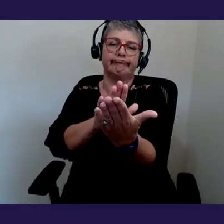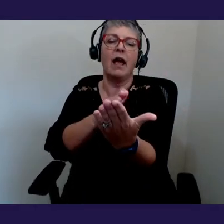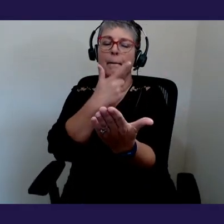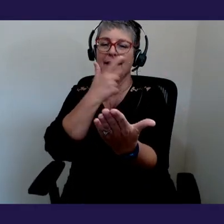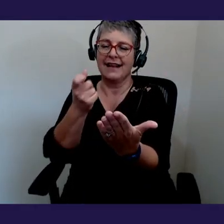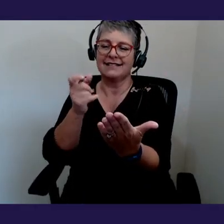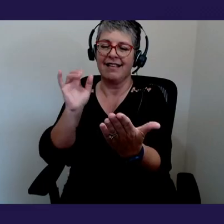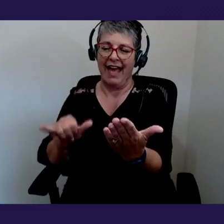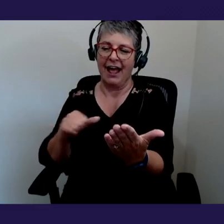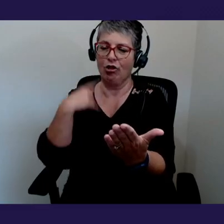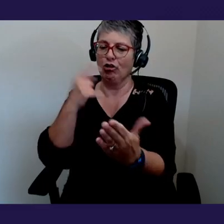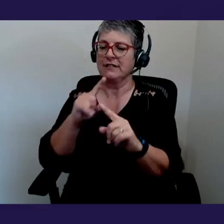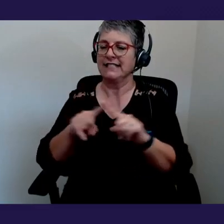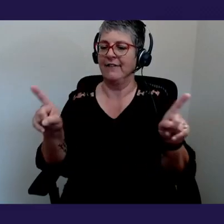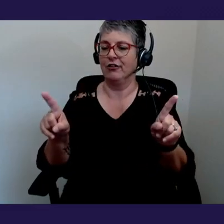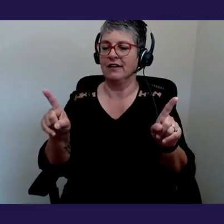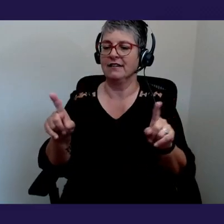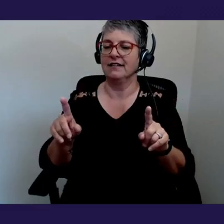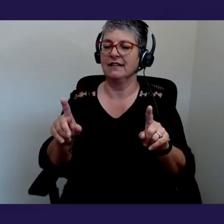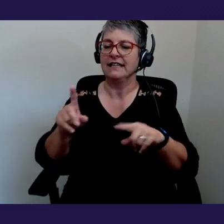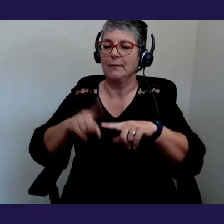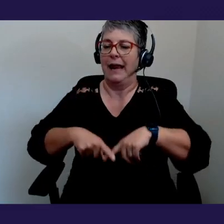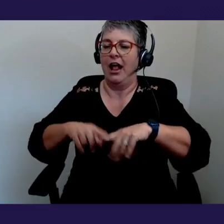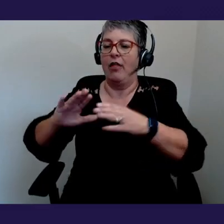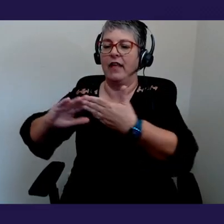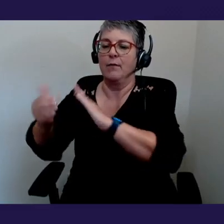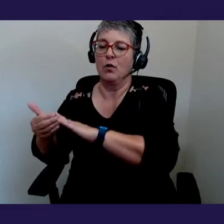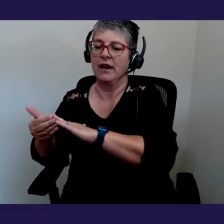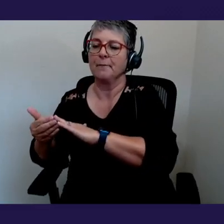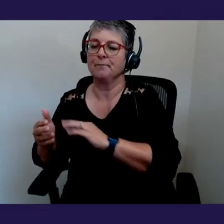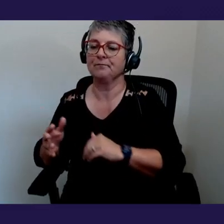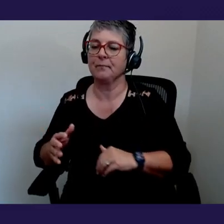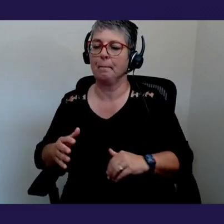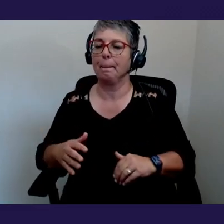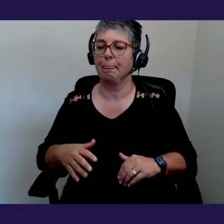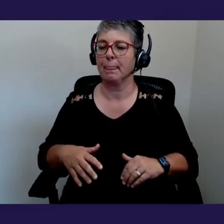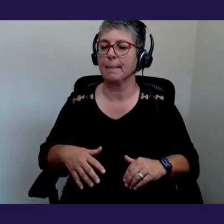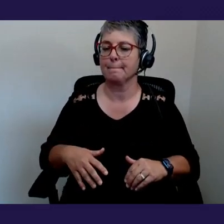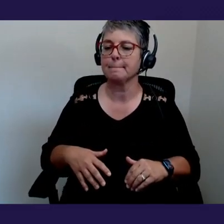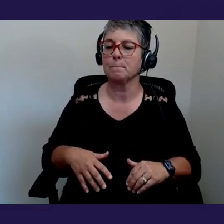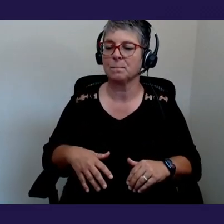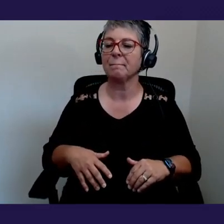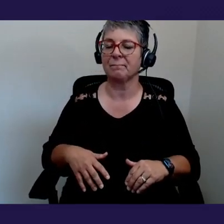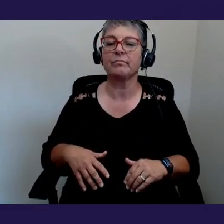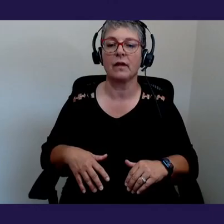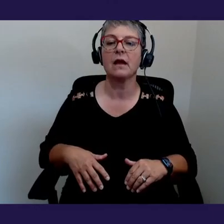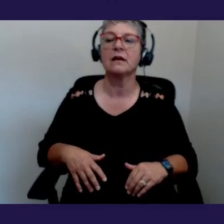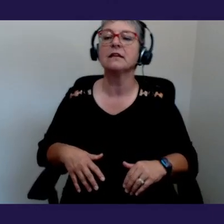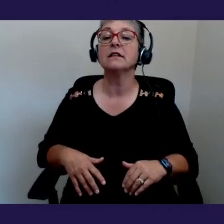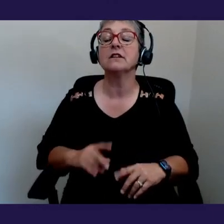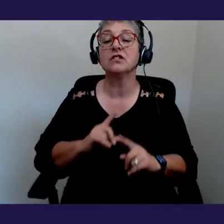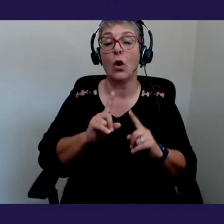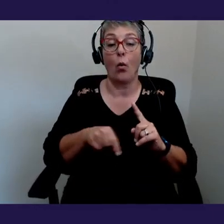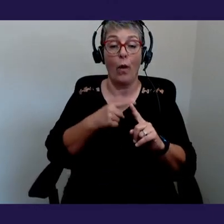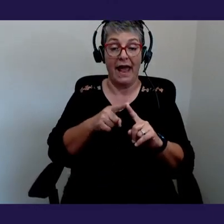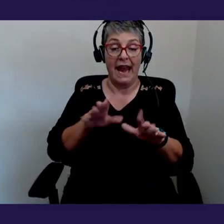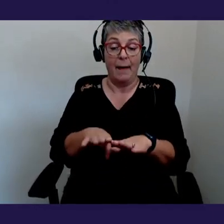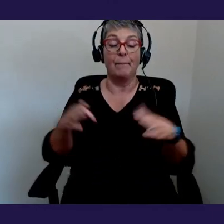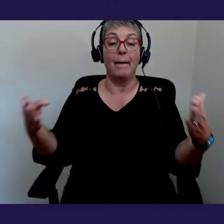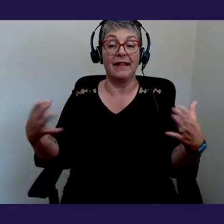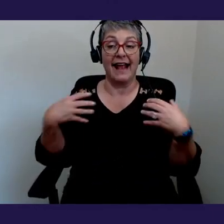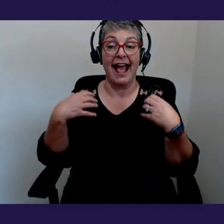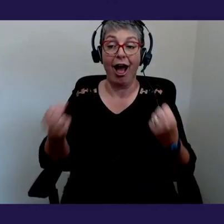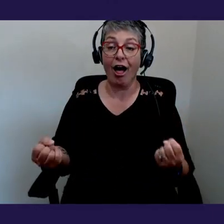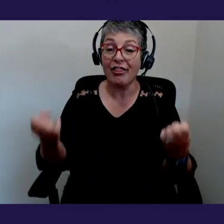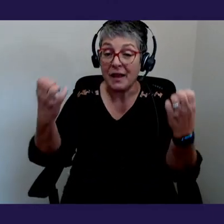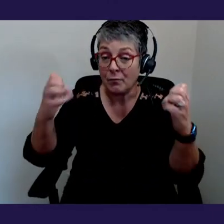I think that the key is partnership development and making sure that when there is the public health emergency, that is not